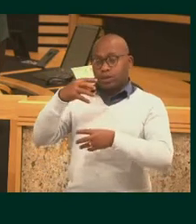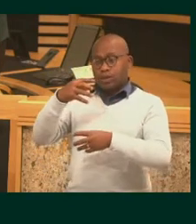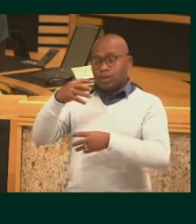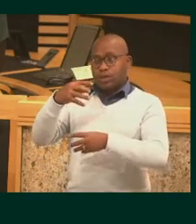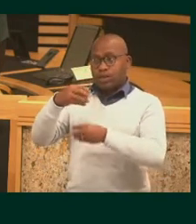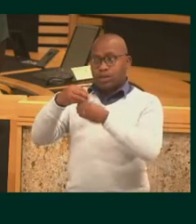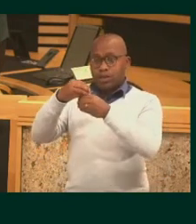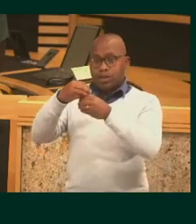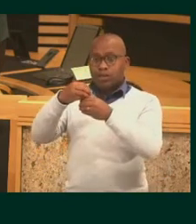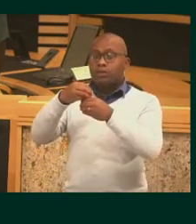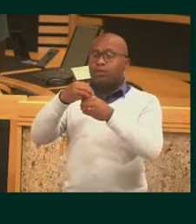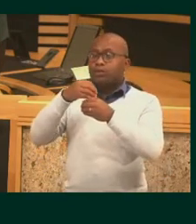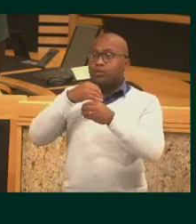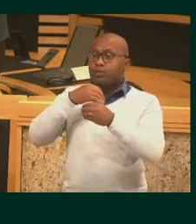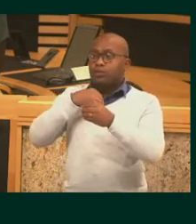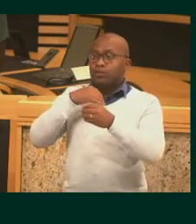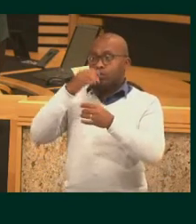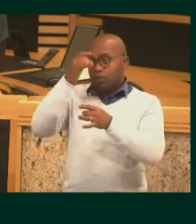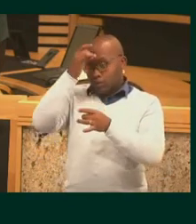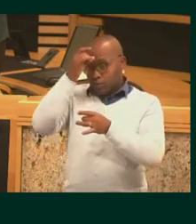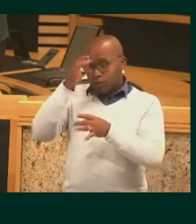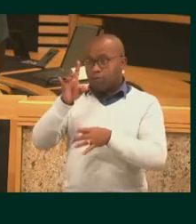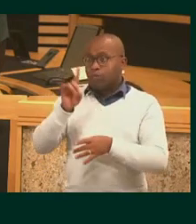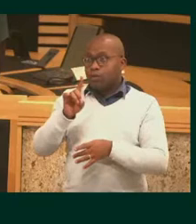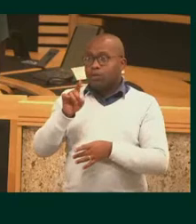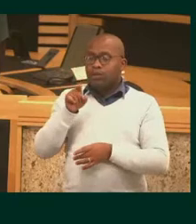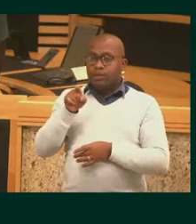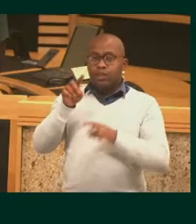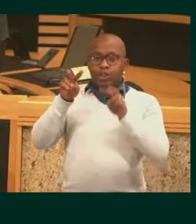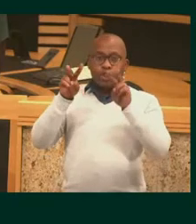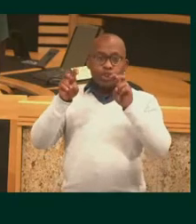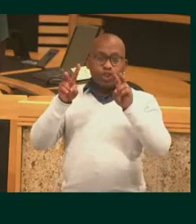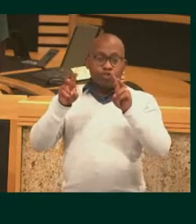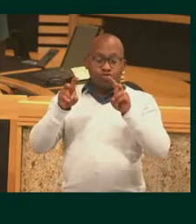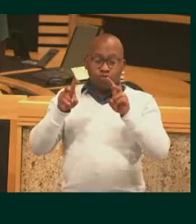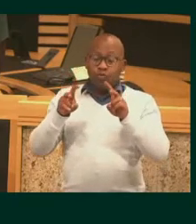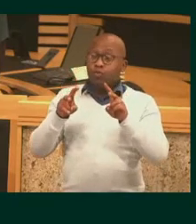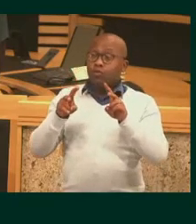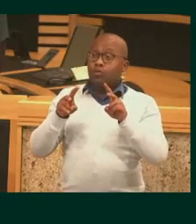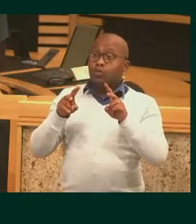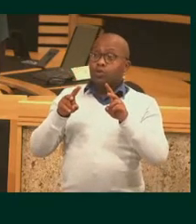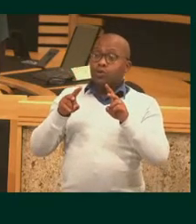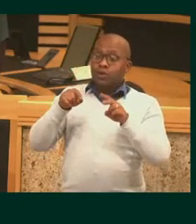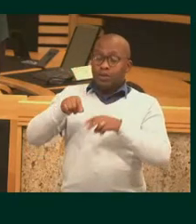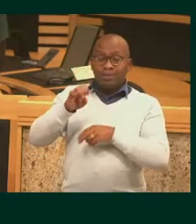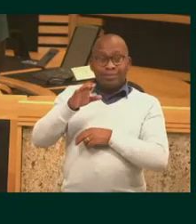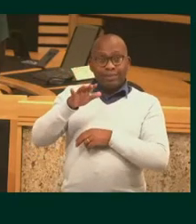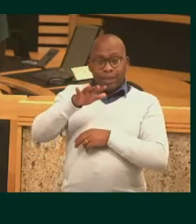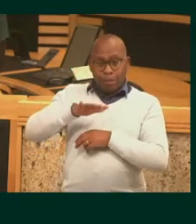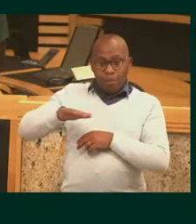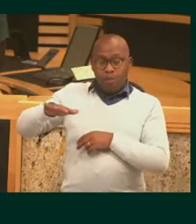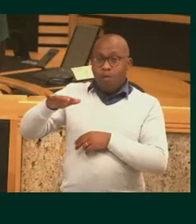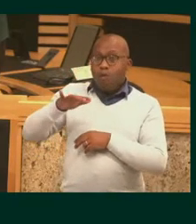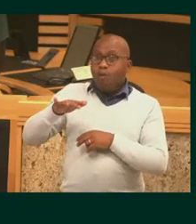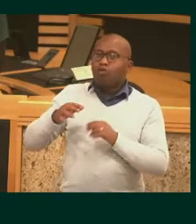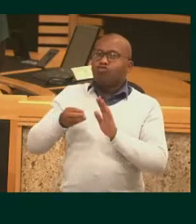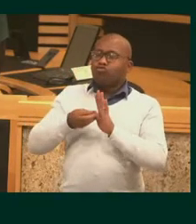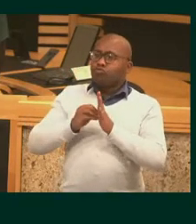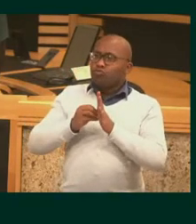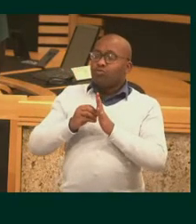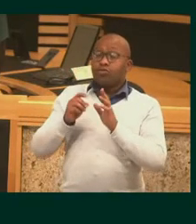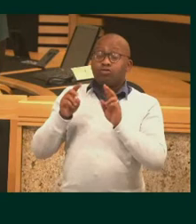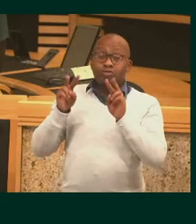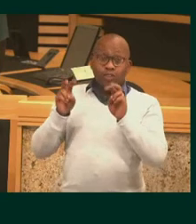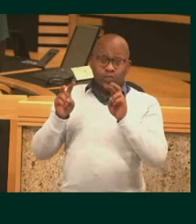indicate that the issue of the state of crime uh in the province and in the country is of great